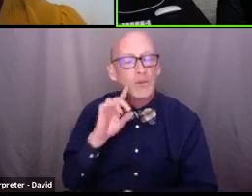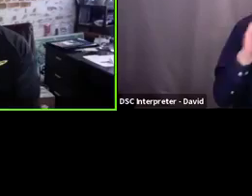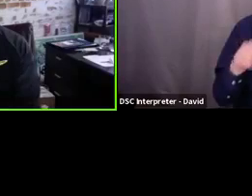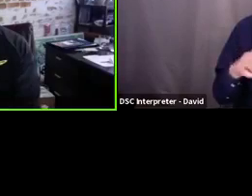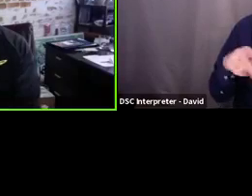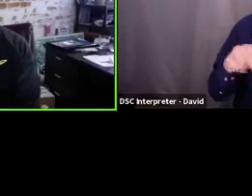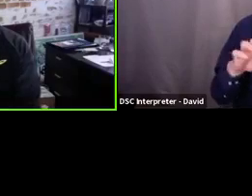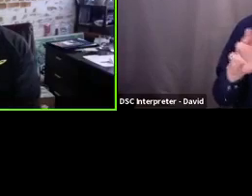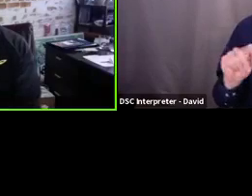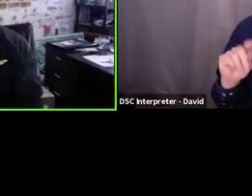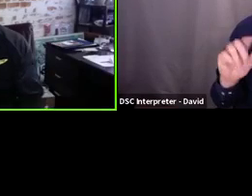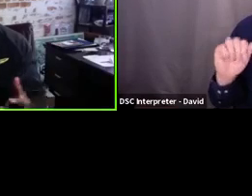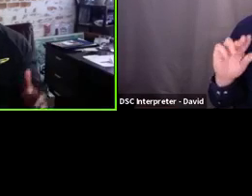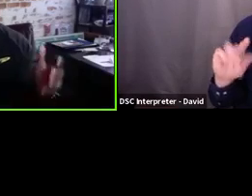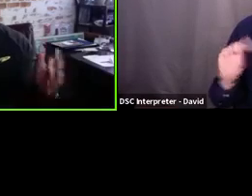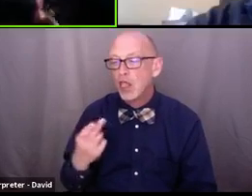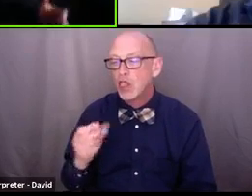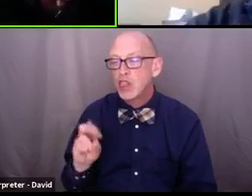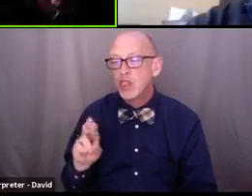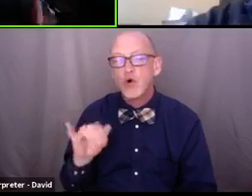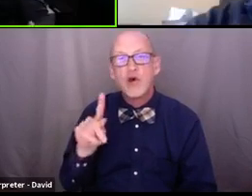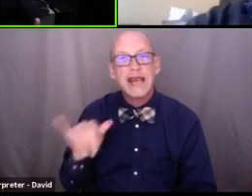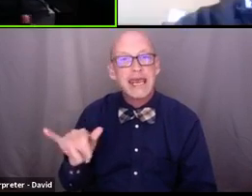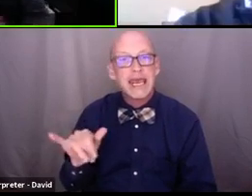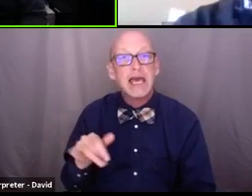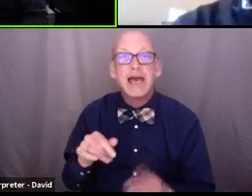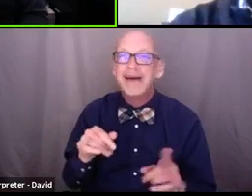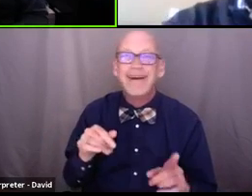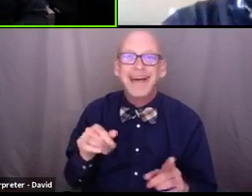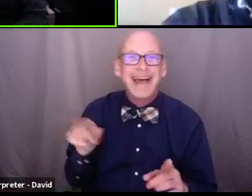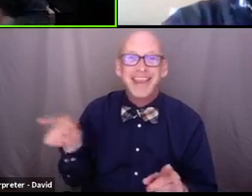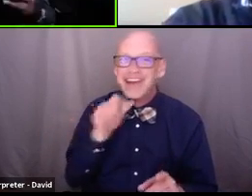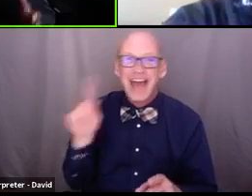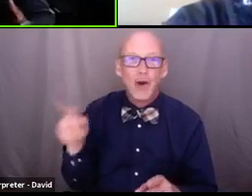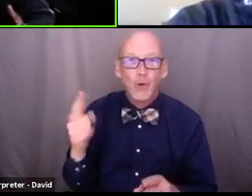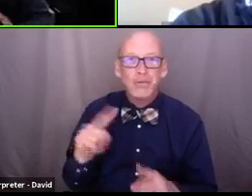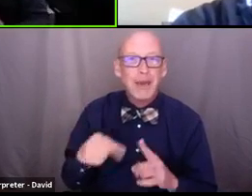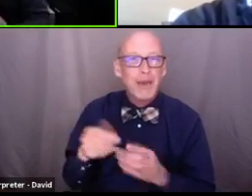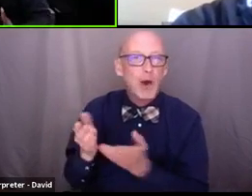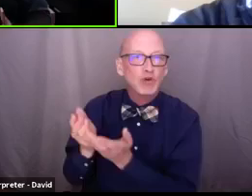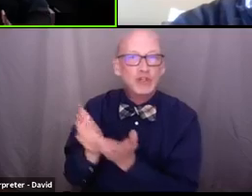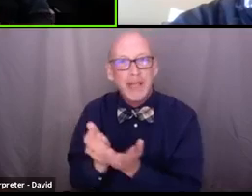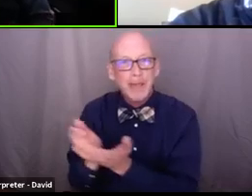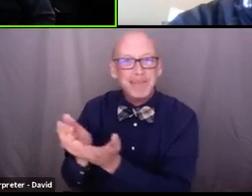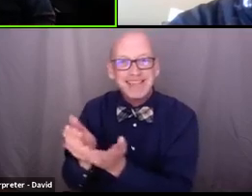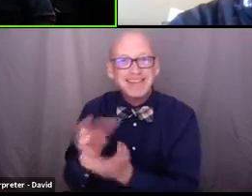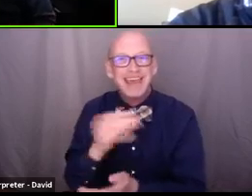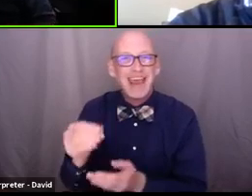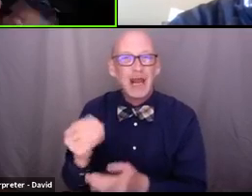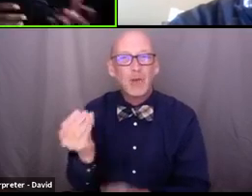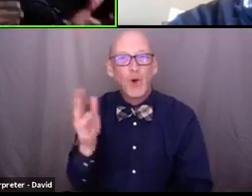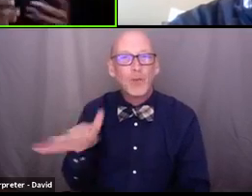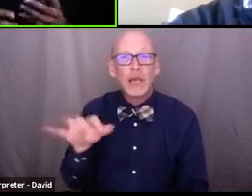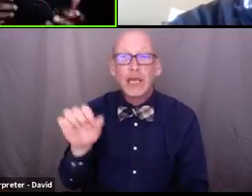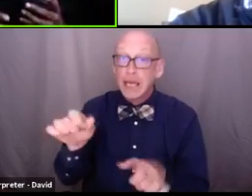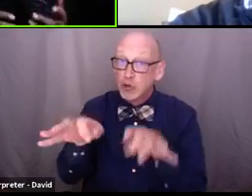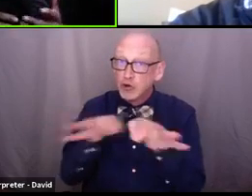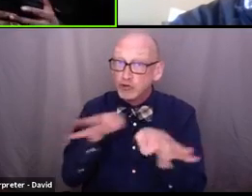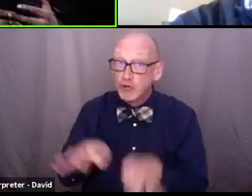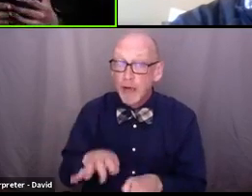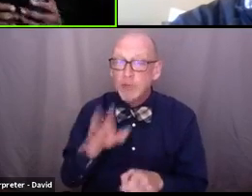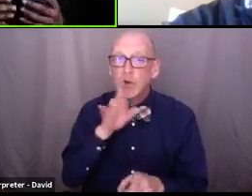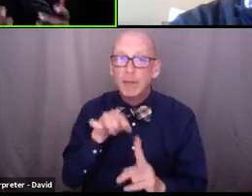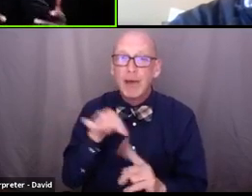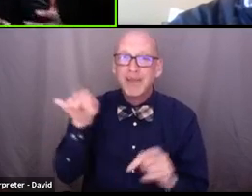don't realize that the Port Authority is not just about ships and, property. But can you describe, as we're talking about this thing